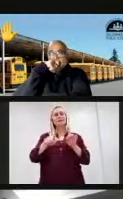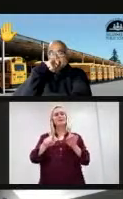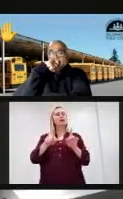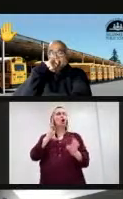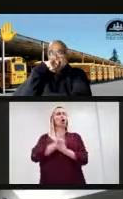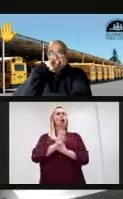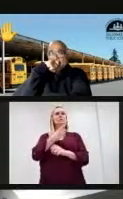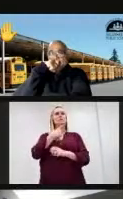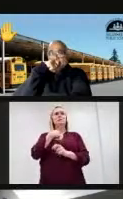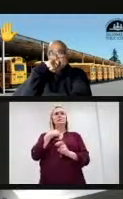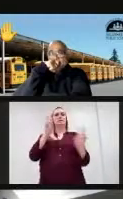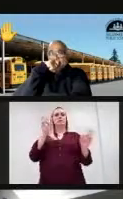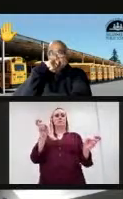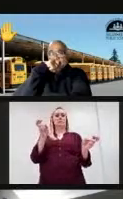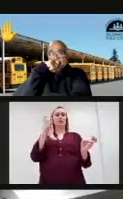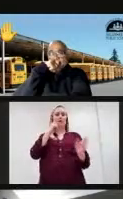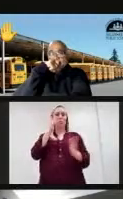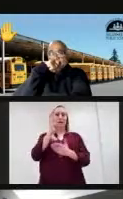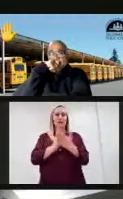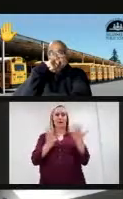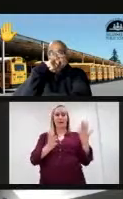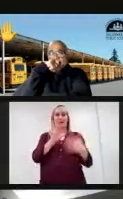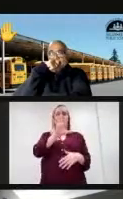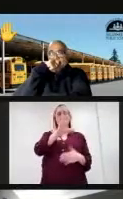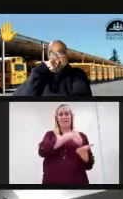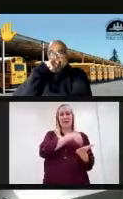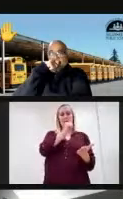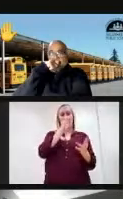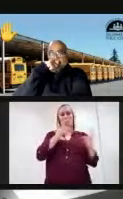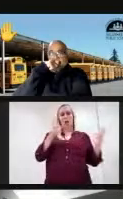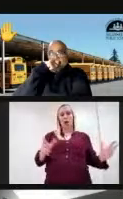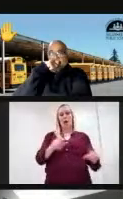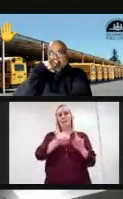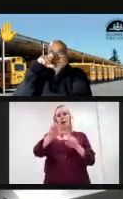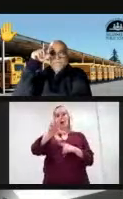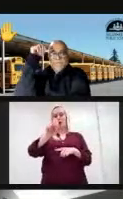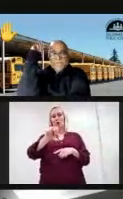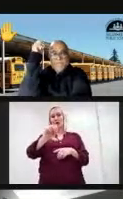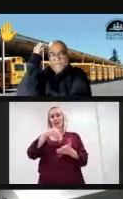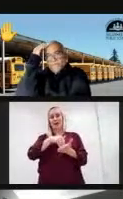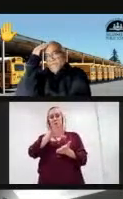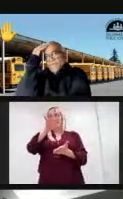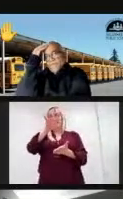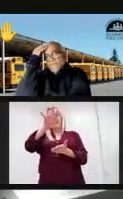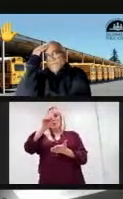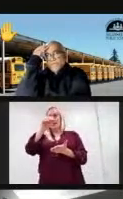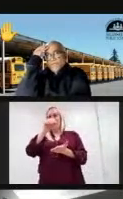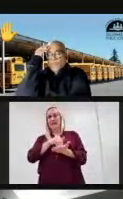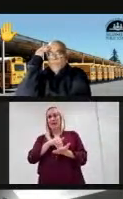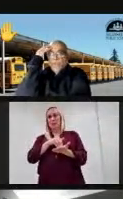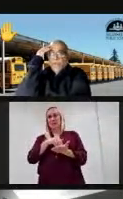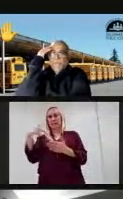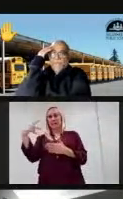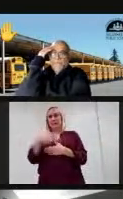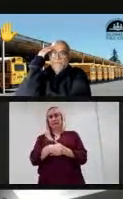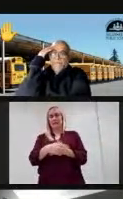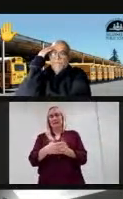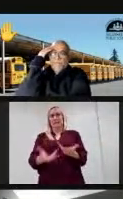folks. Maybe a $5,000 pay cut, not so much, but a $30,000, $40,000, in my experience, is.